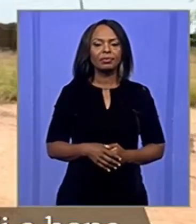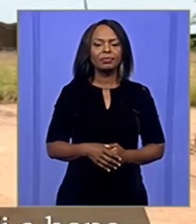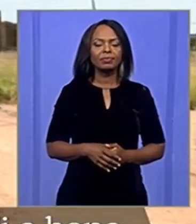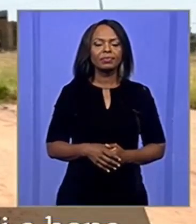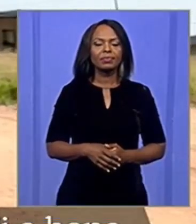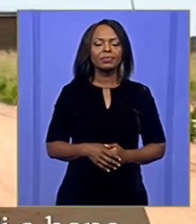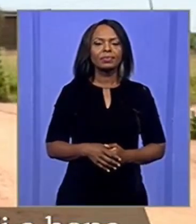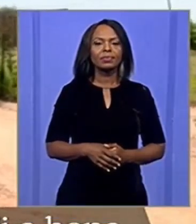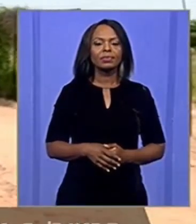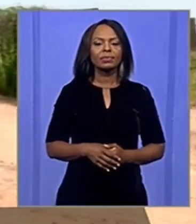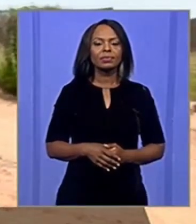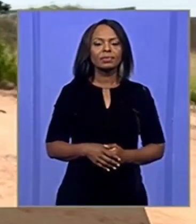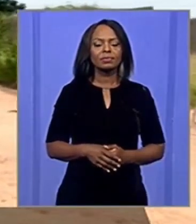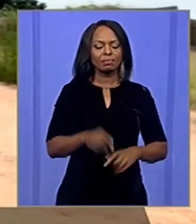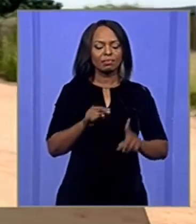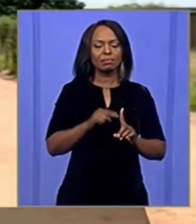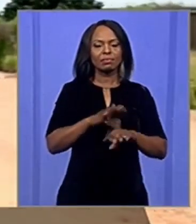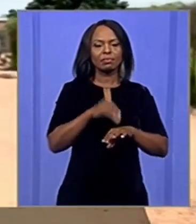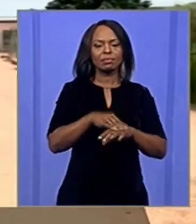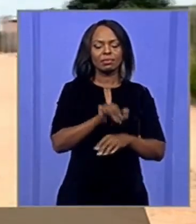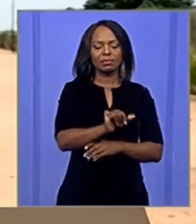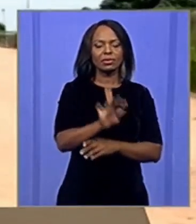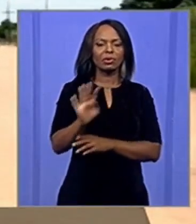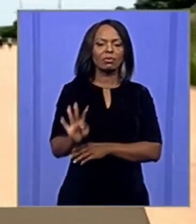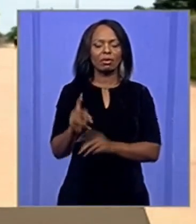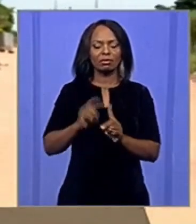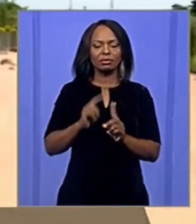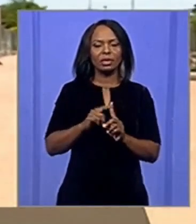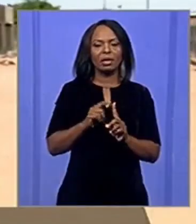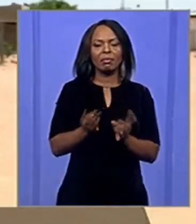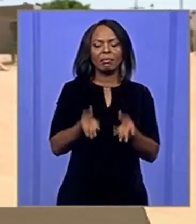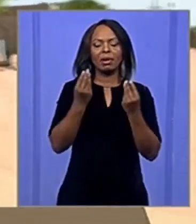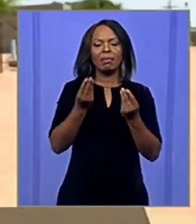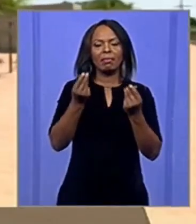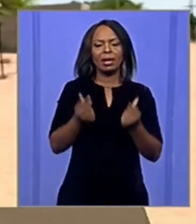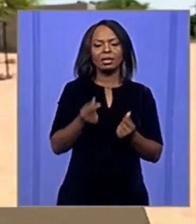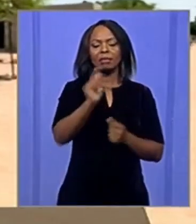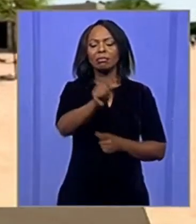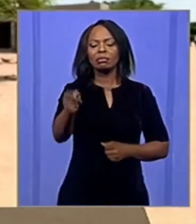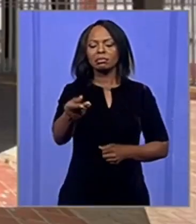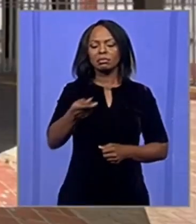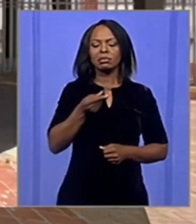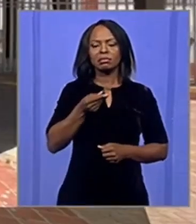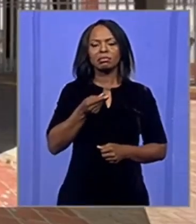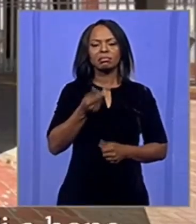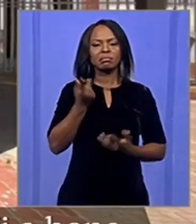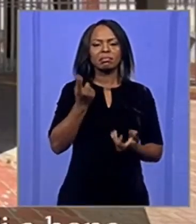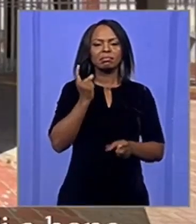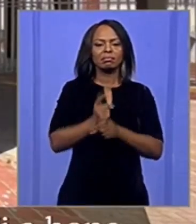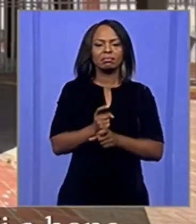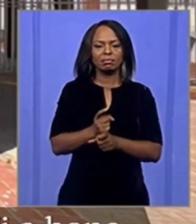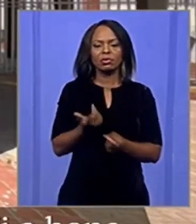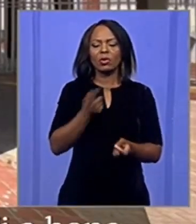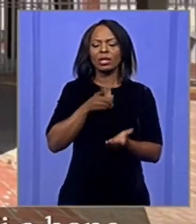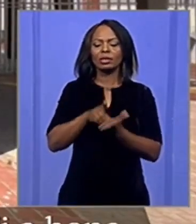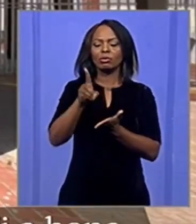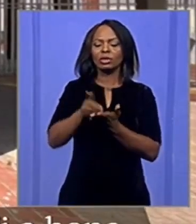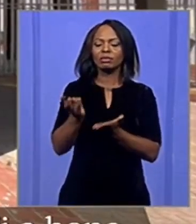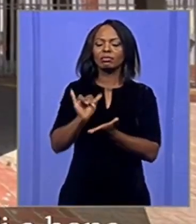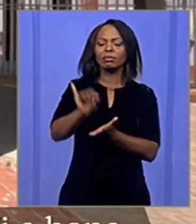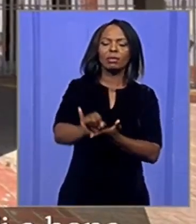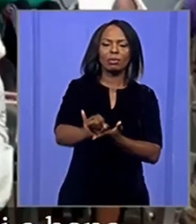Motsofe wa mengwaga e 64 ke o mongwe wa ba bangwe ba ba palelwa go hwetša mašeleng a bona ao ba beeleditšego le poso kantoro. Go tloga ka